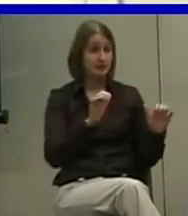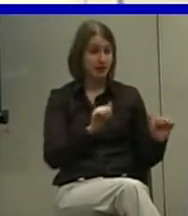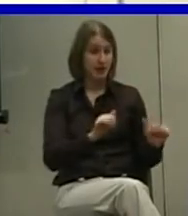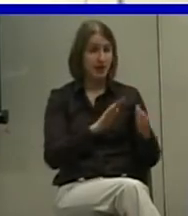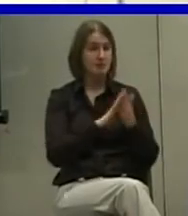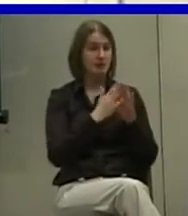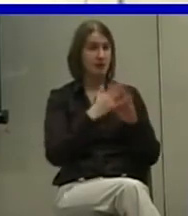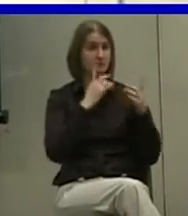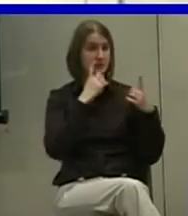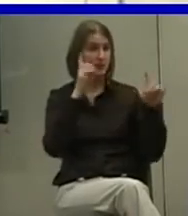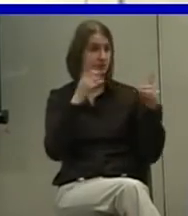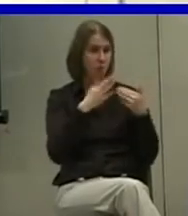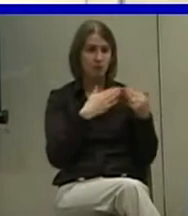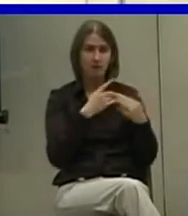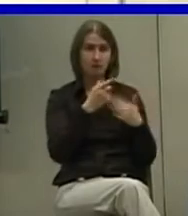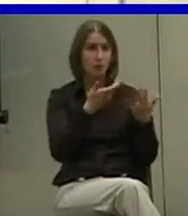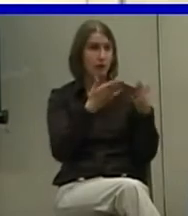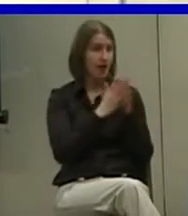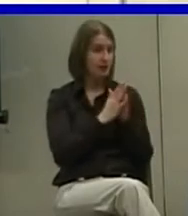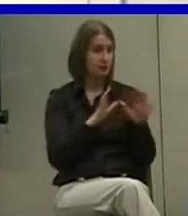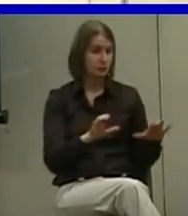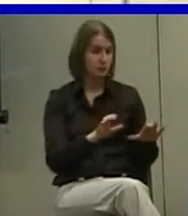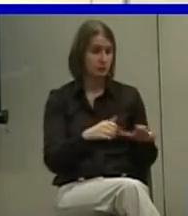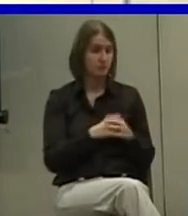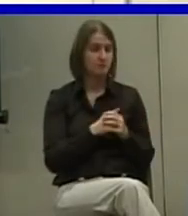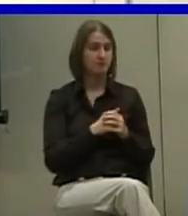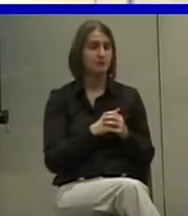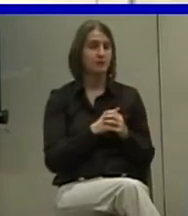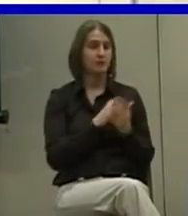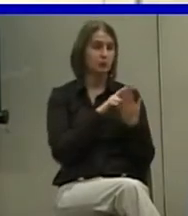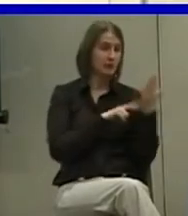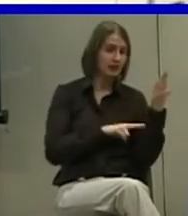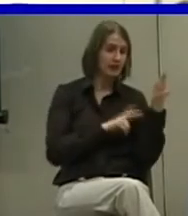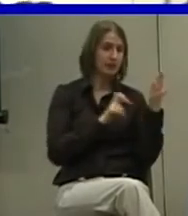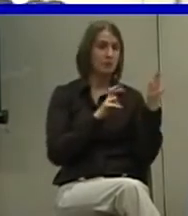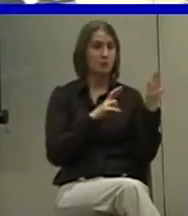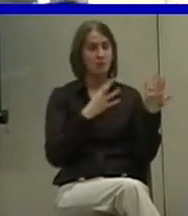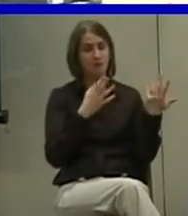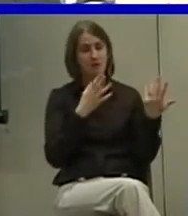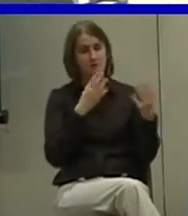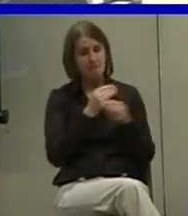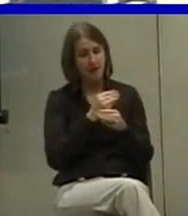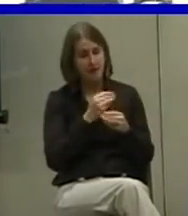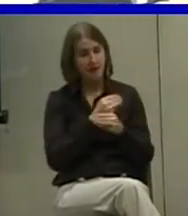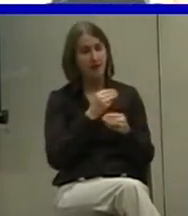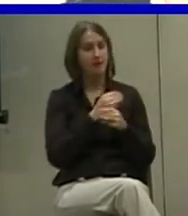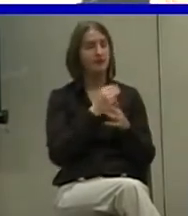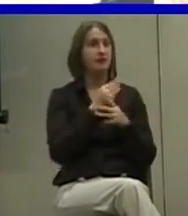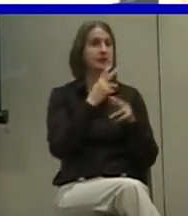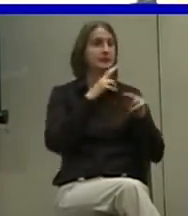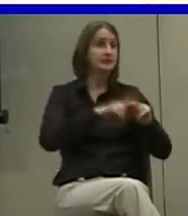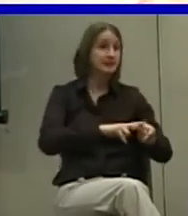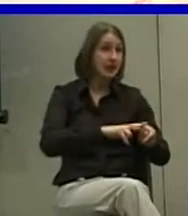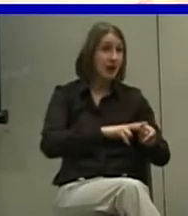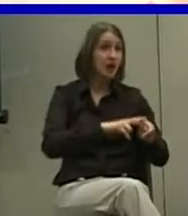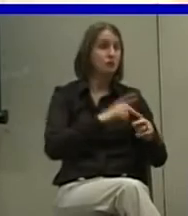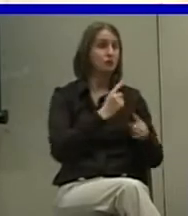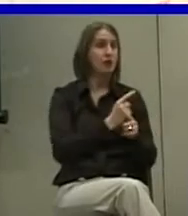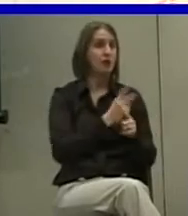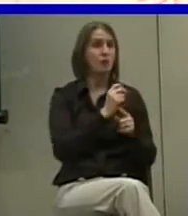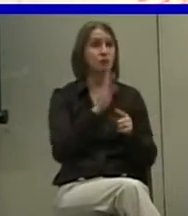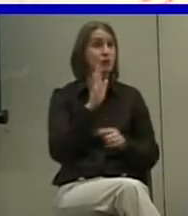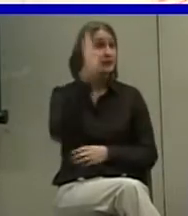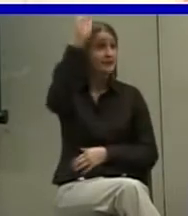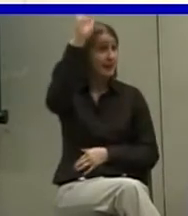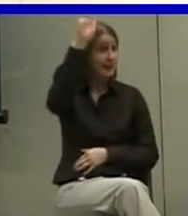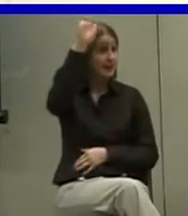with whatever it is you've asked them to do, reading, math, sitting down, raising your hand,